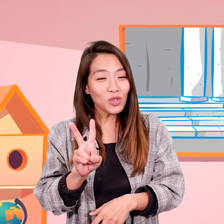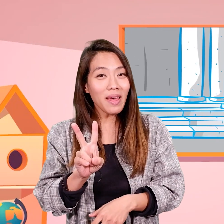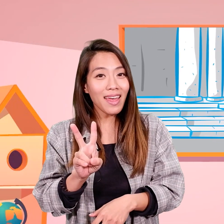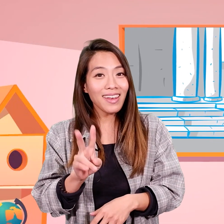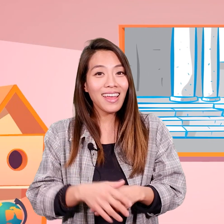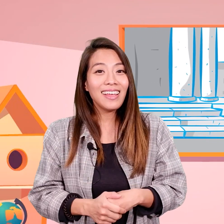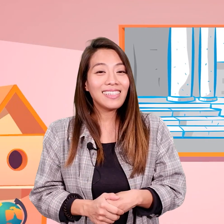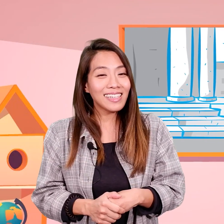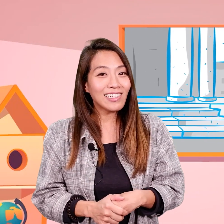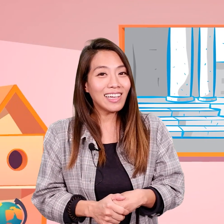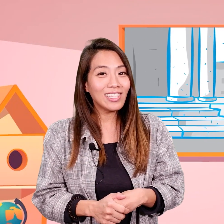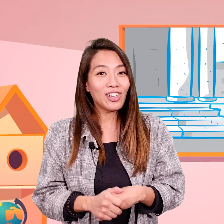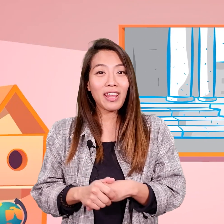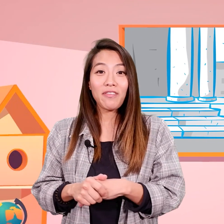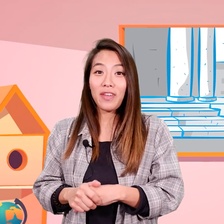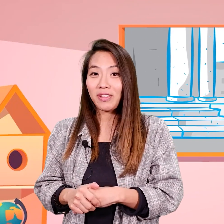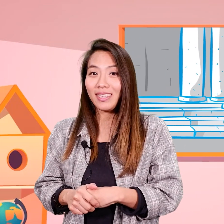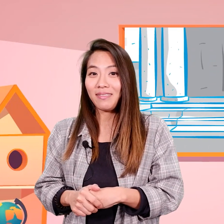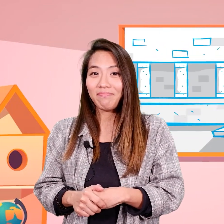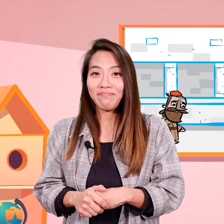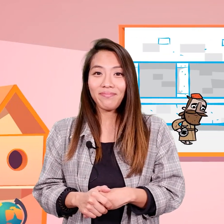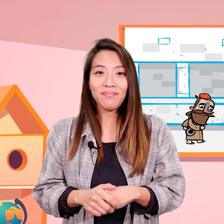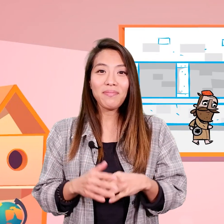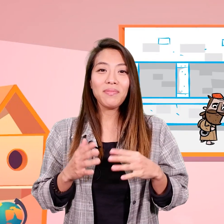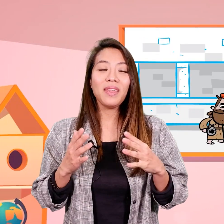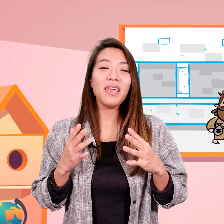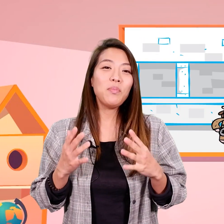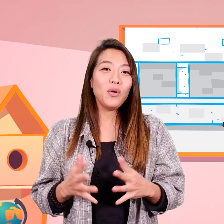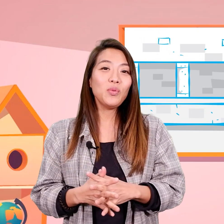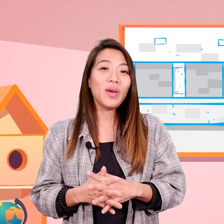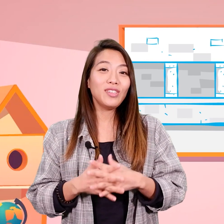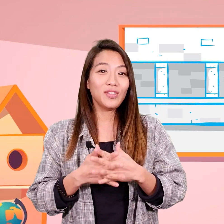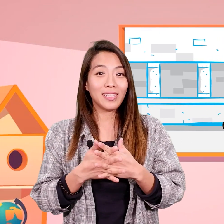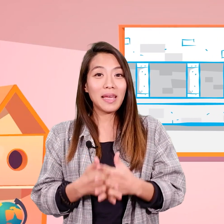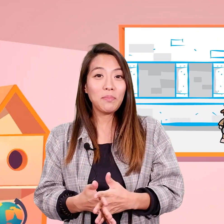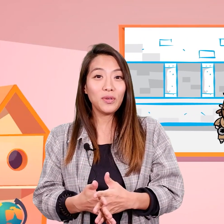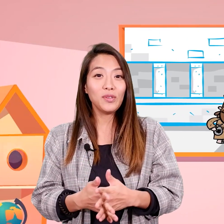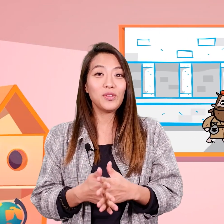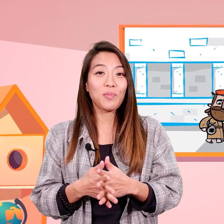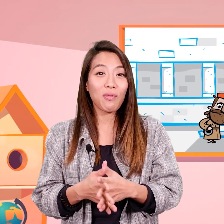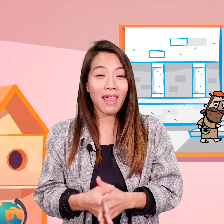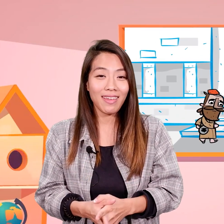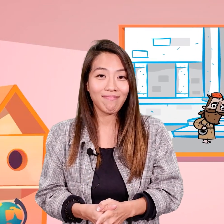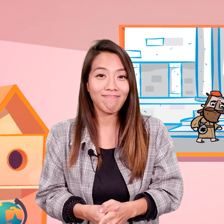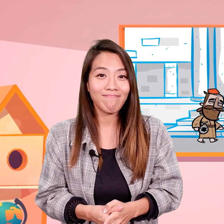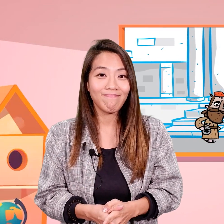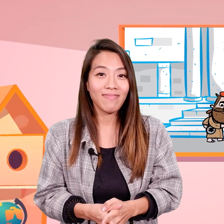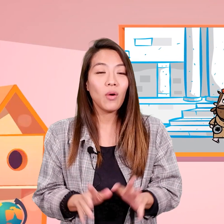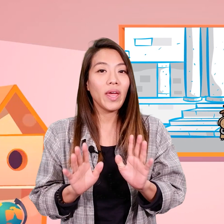about two men, tax collector and a Pharisee. They both went to the temple to